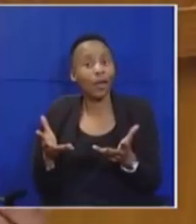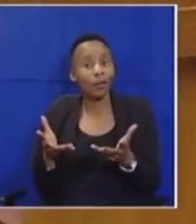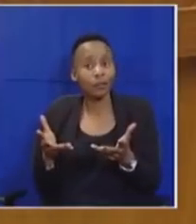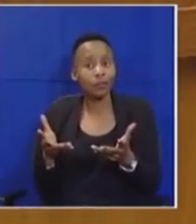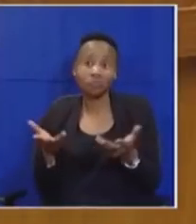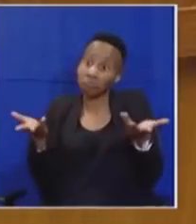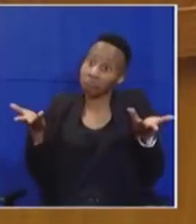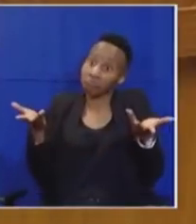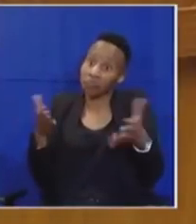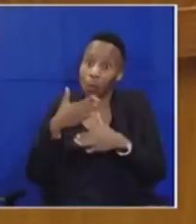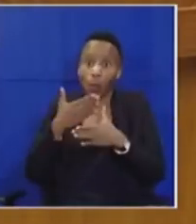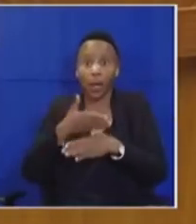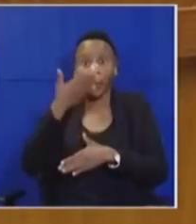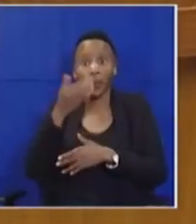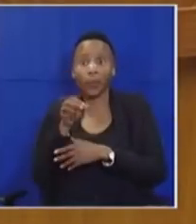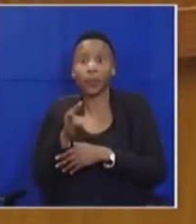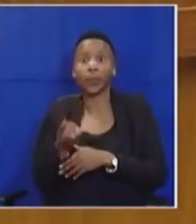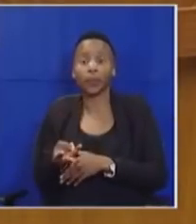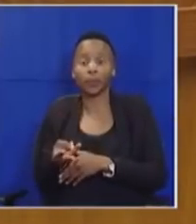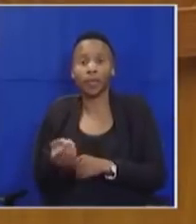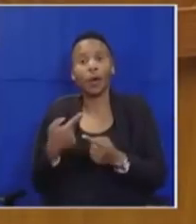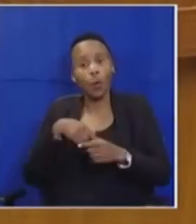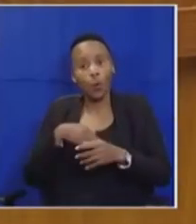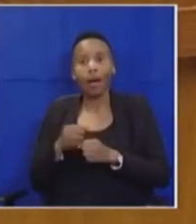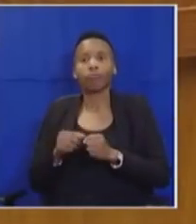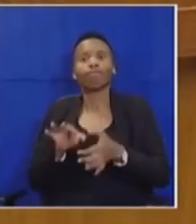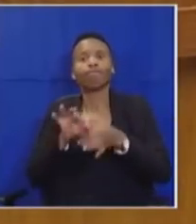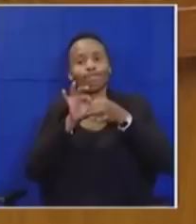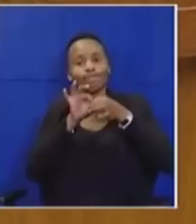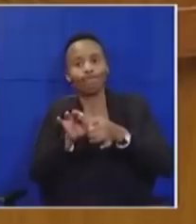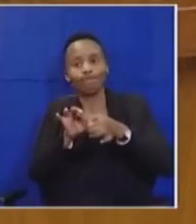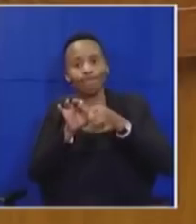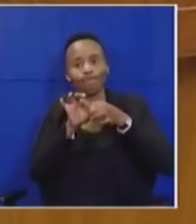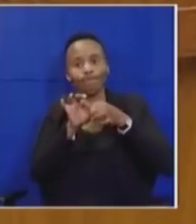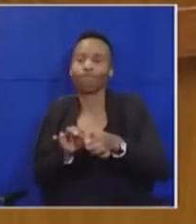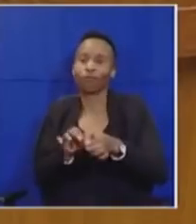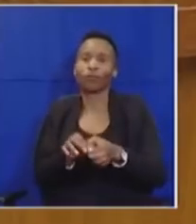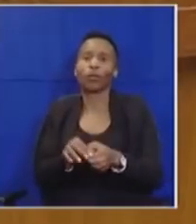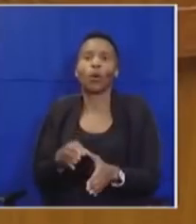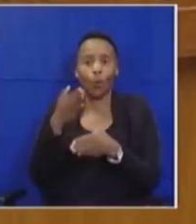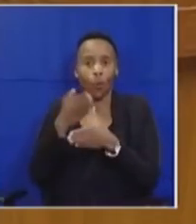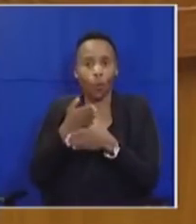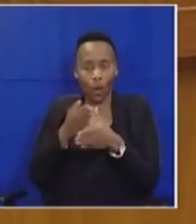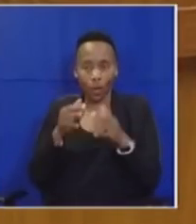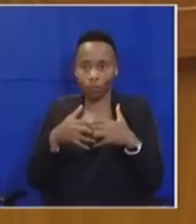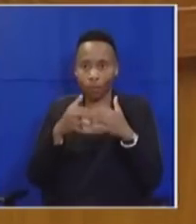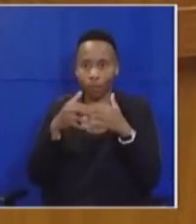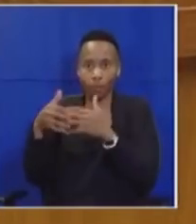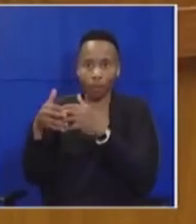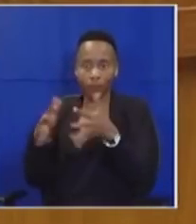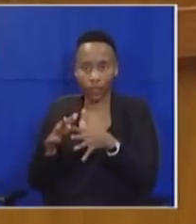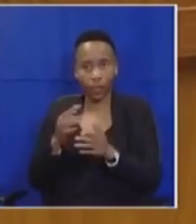unemployed. We are committed to continue creating jobs, and what we are doing is to put in